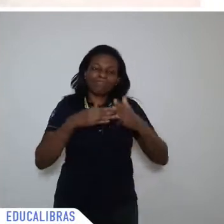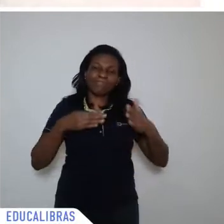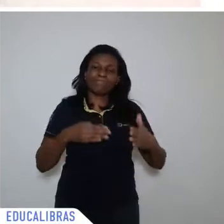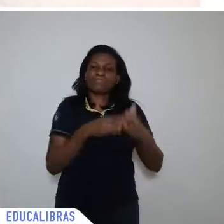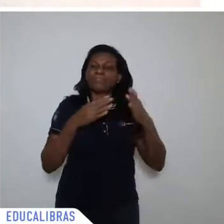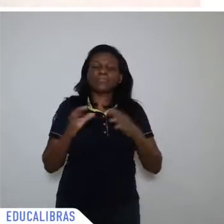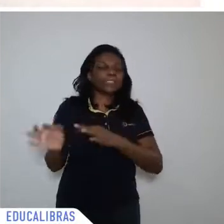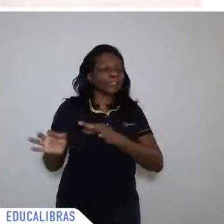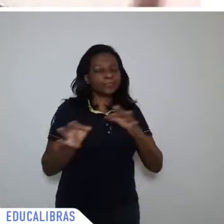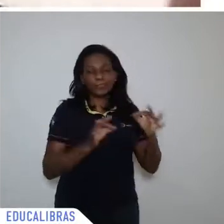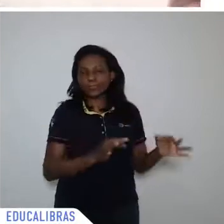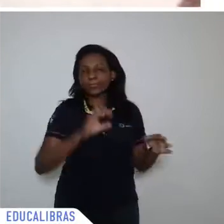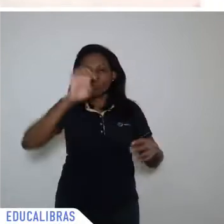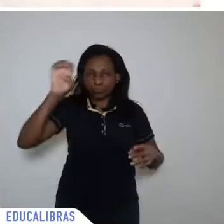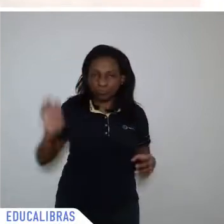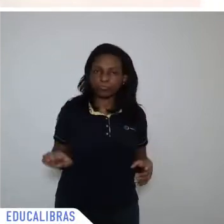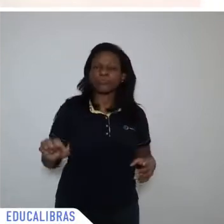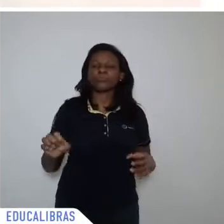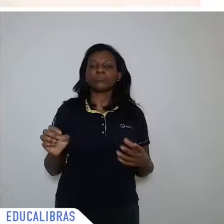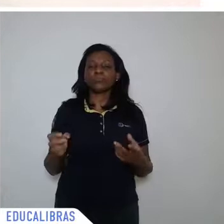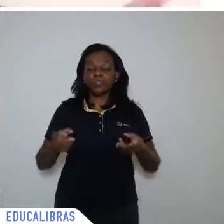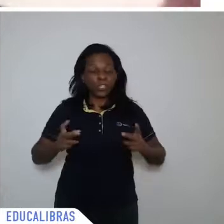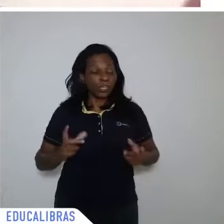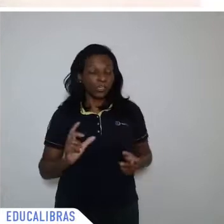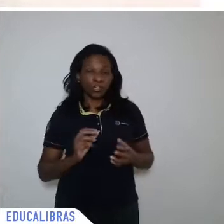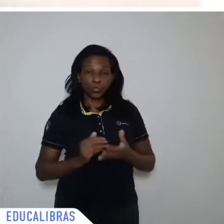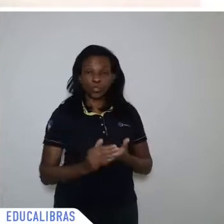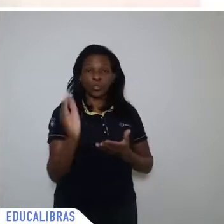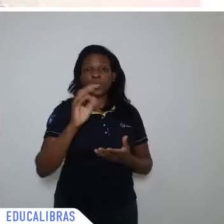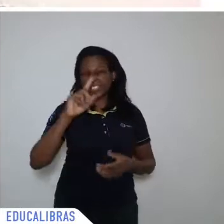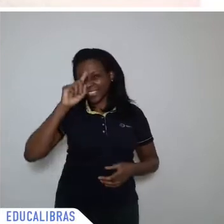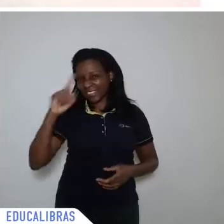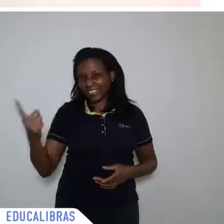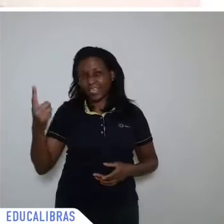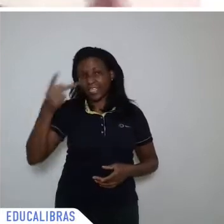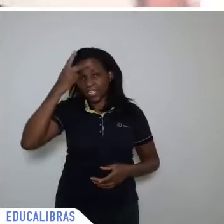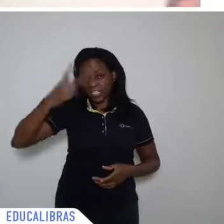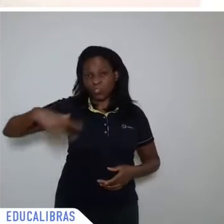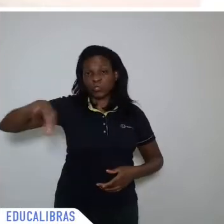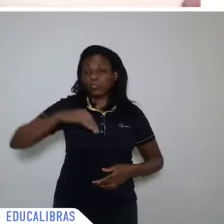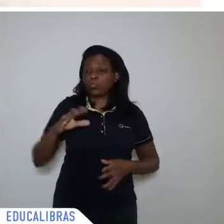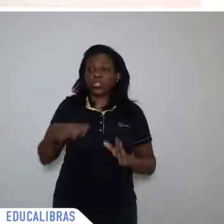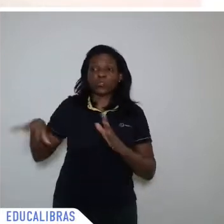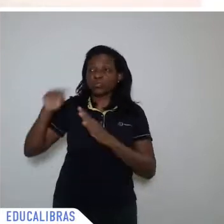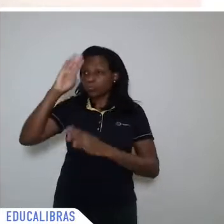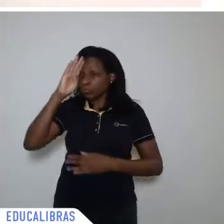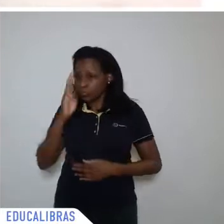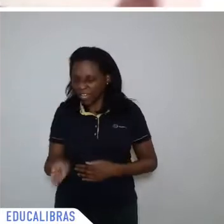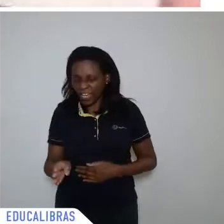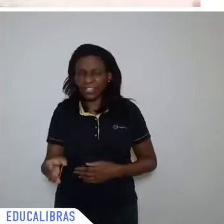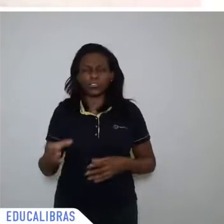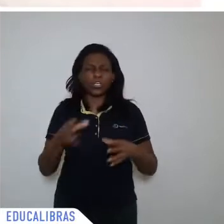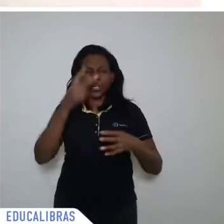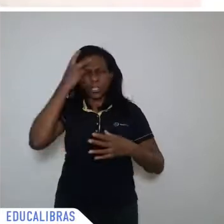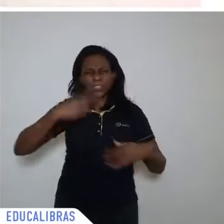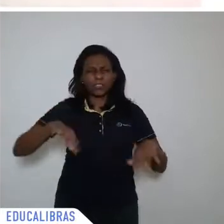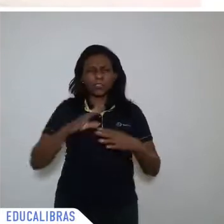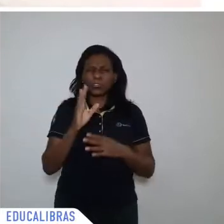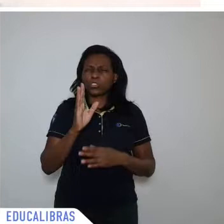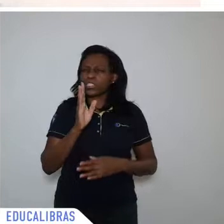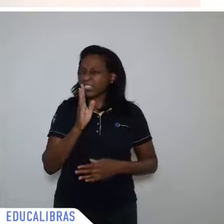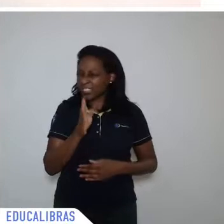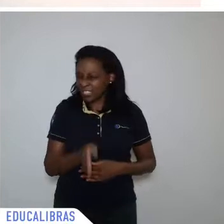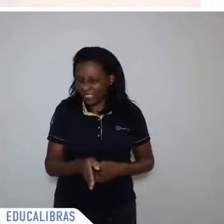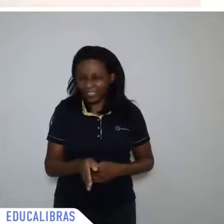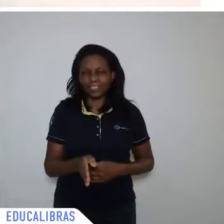agenda that constantly interferes on a state where they try to maintain a body that